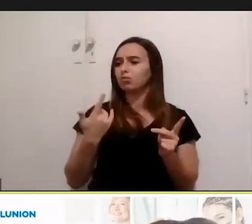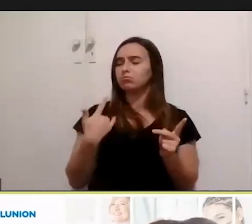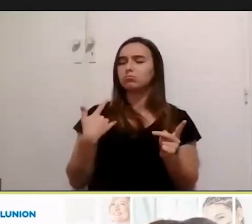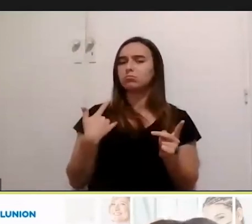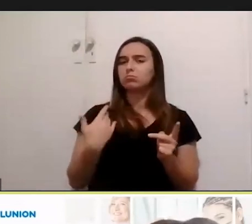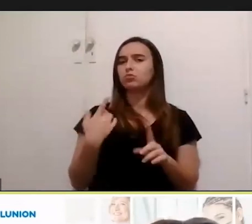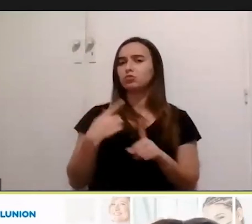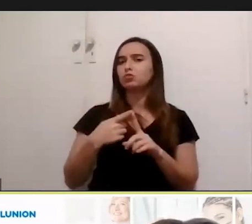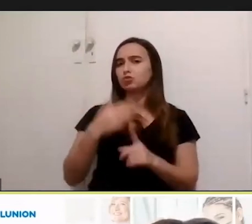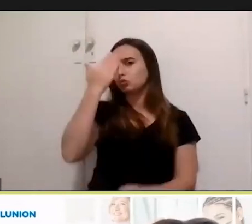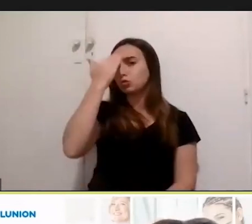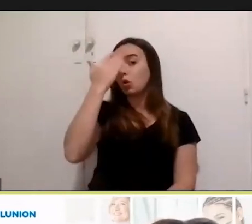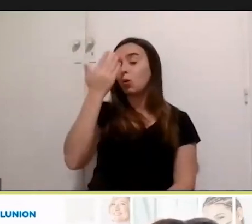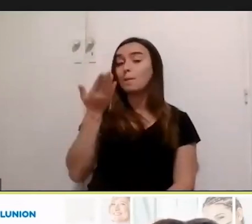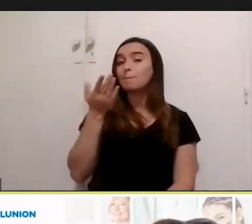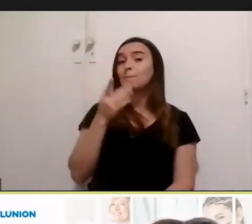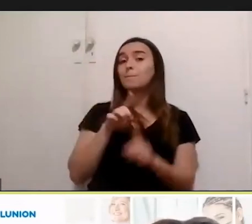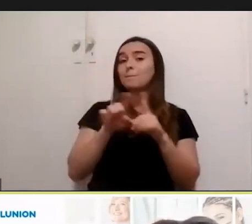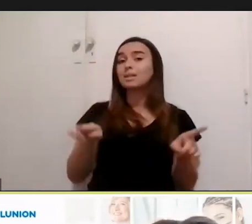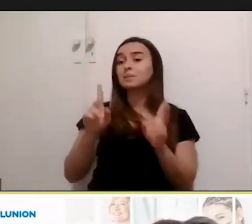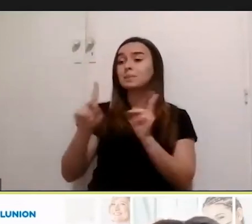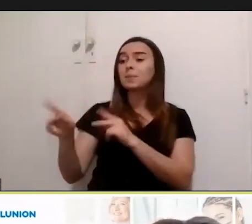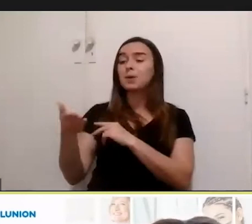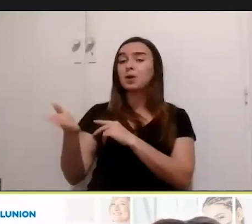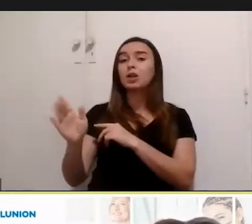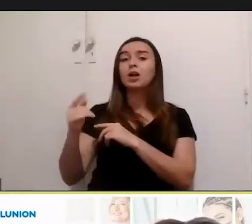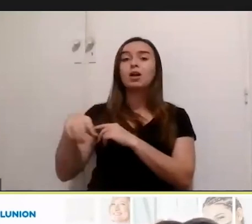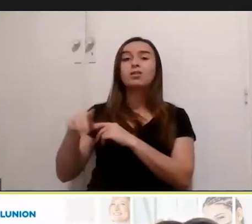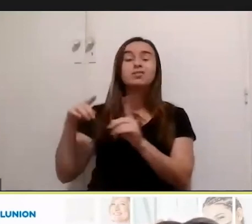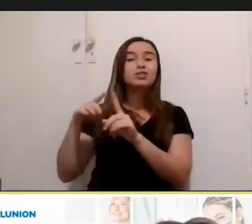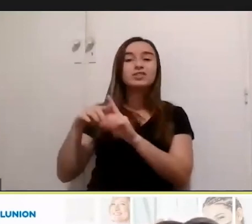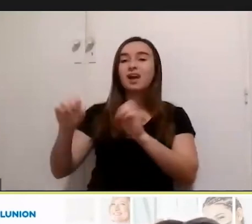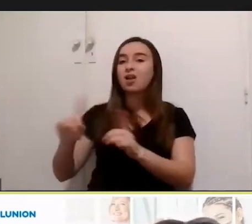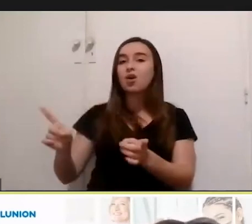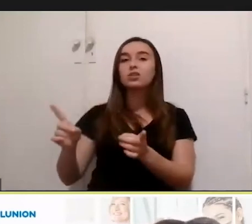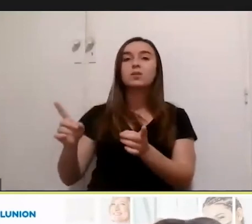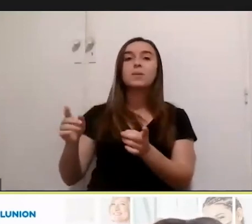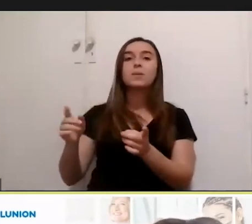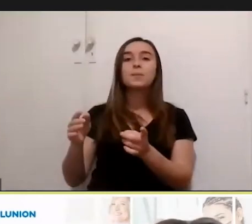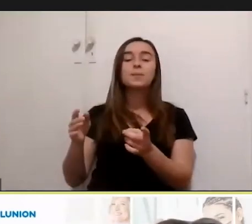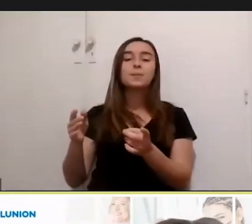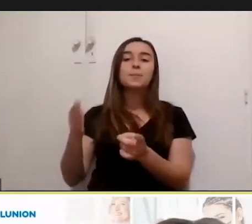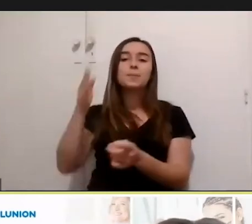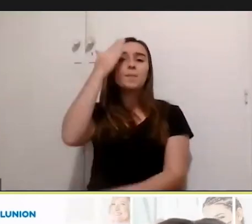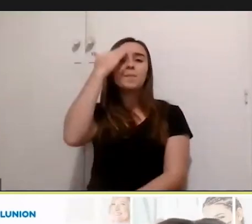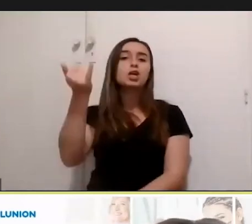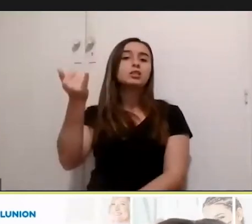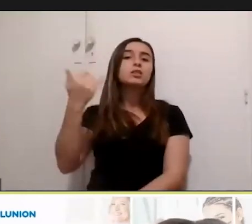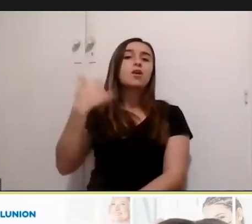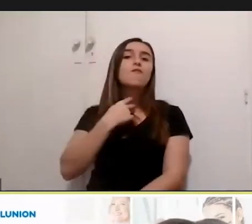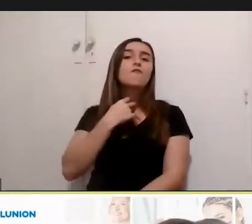blind users who were not able to use the devices due to the lack of voice option and accessible